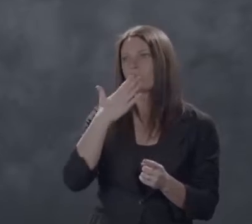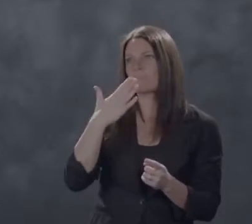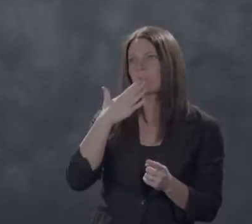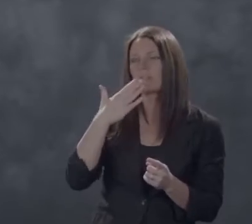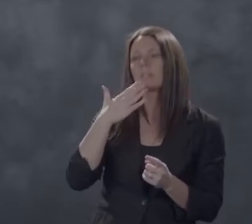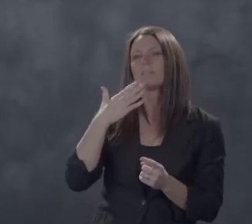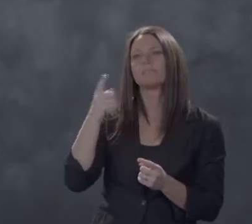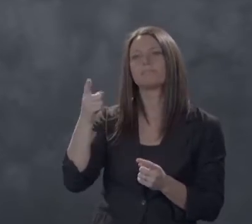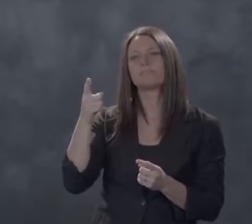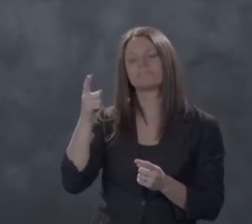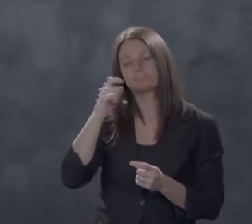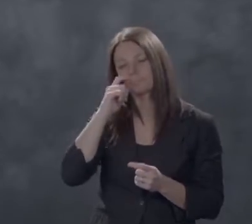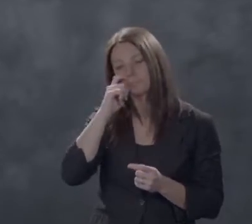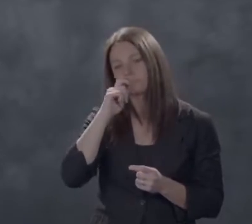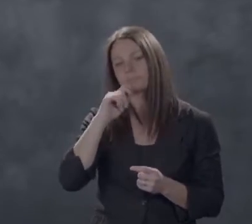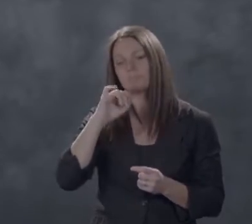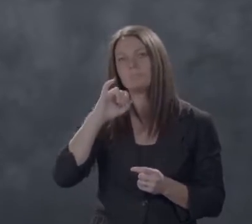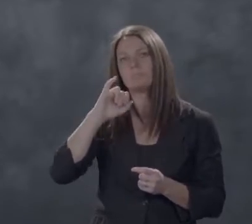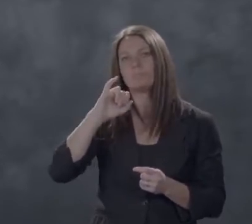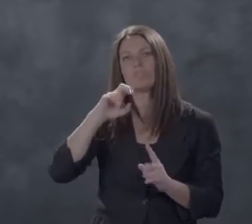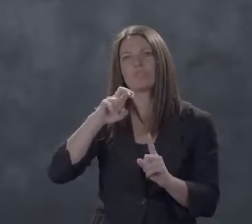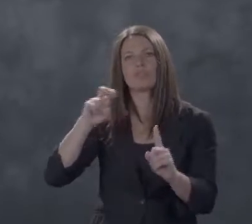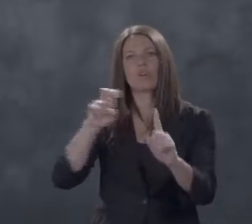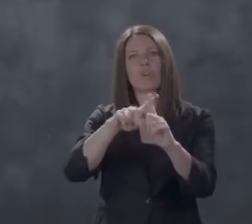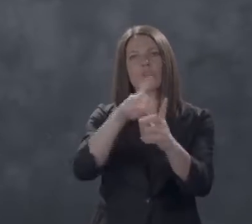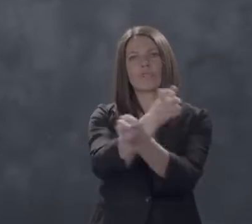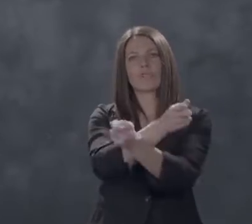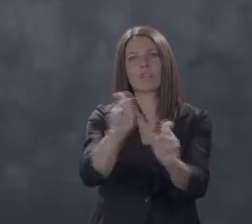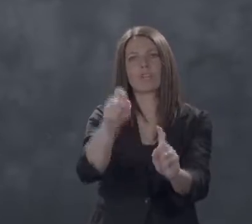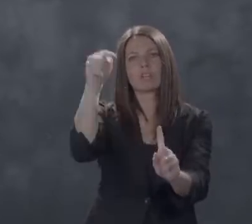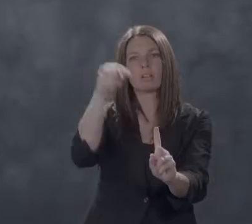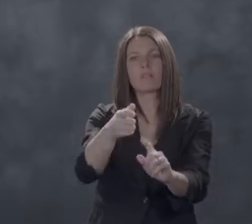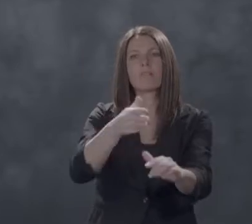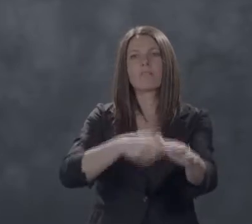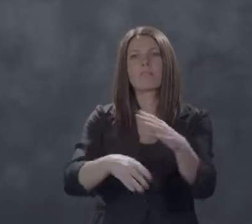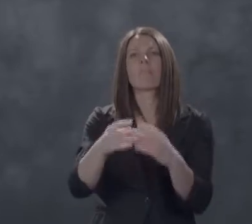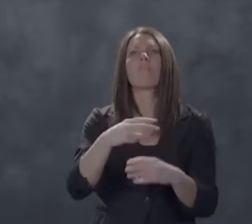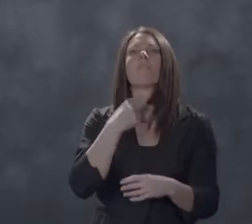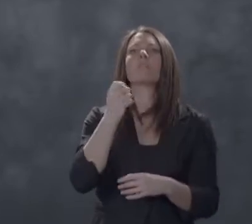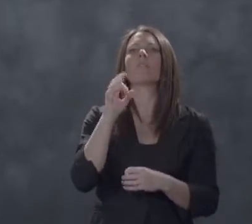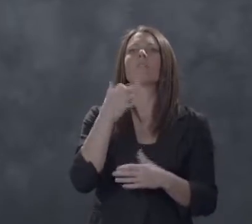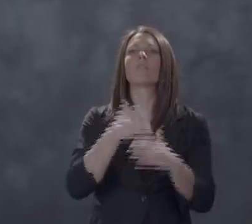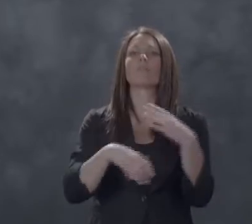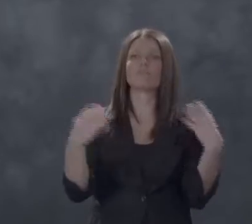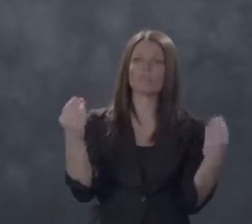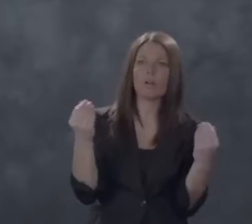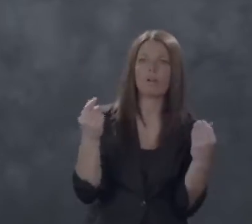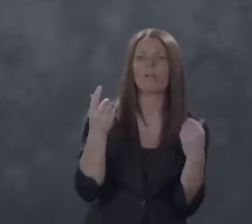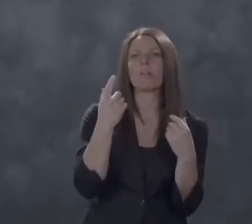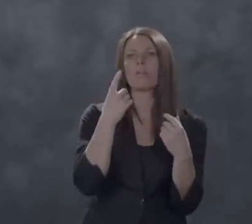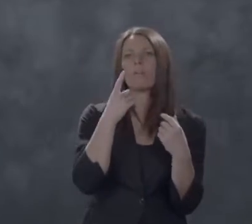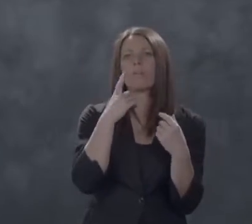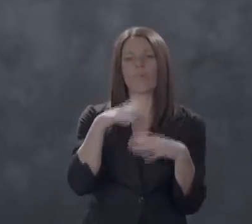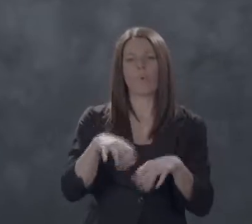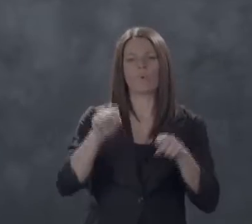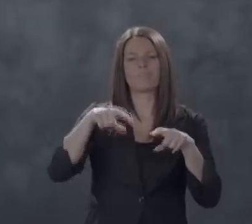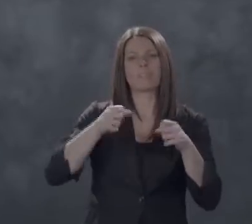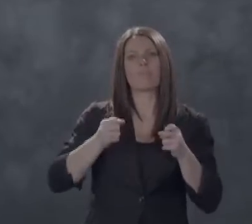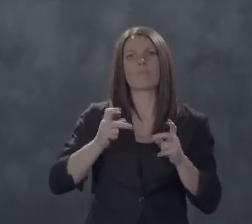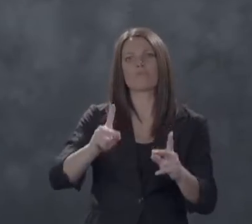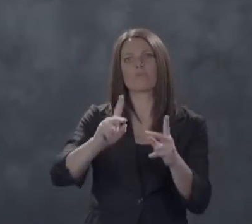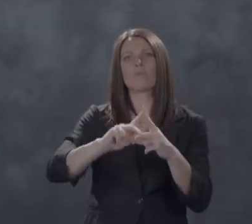the Journey Towards Freedom, the Underground, the Voices of Underground, for having this opportunity